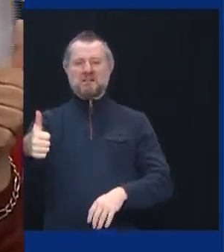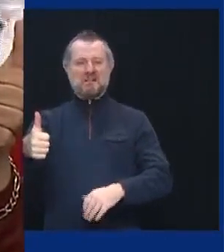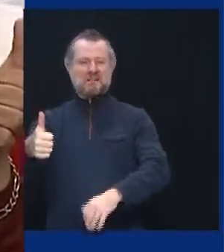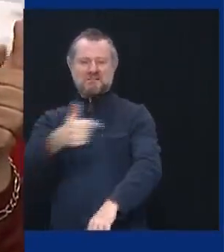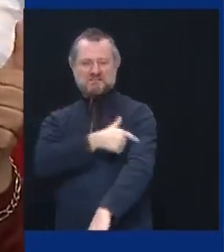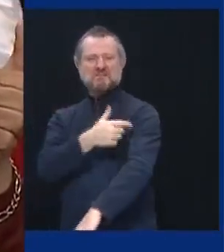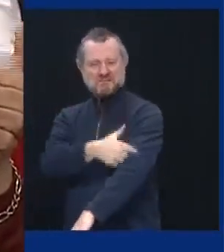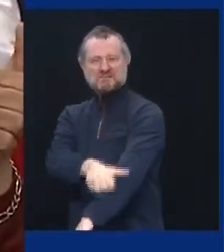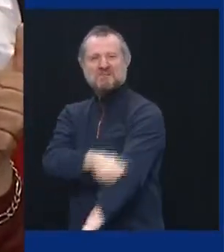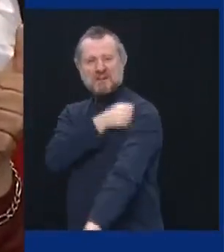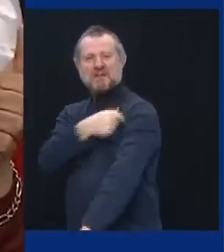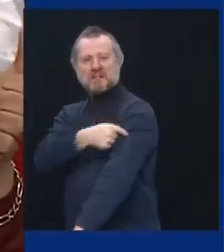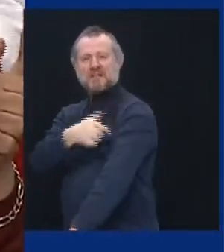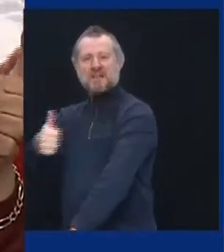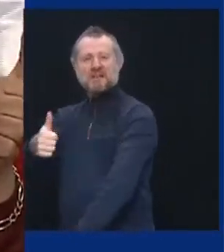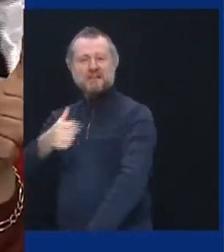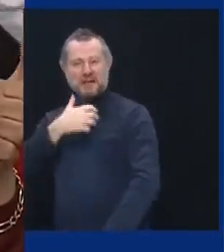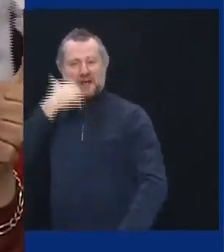Doesn't even hurt a bit. Oh, do it again. Come on, Elder Young.